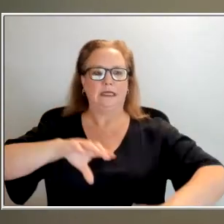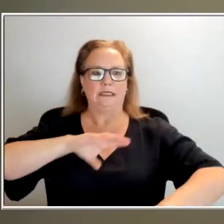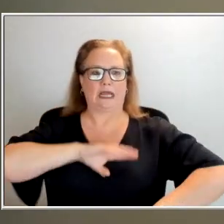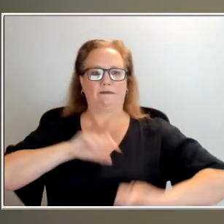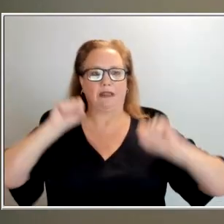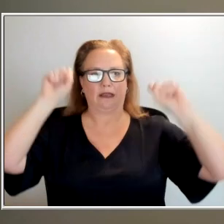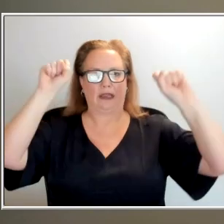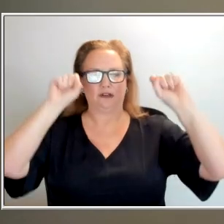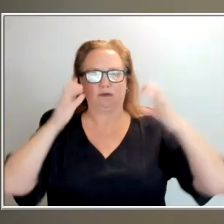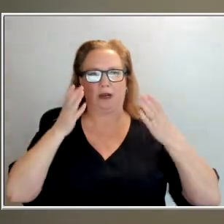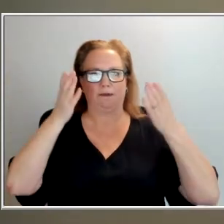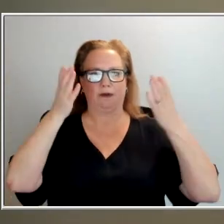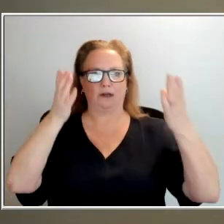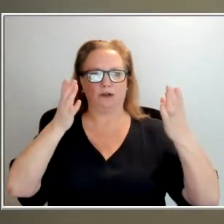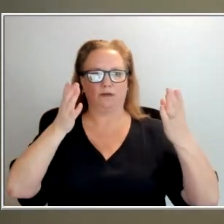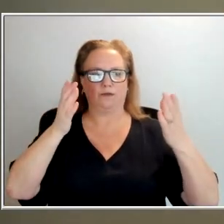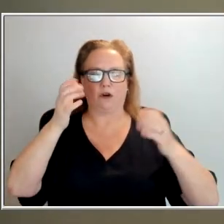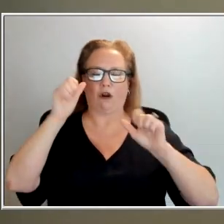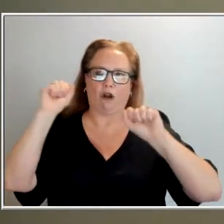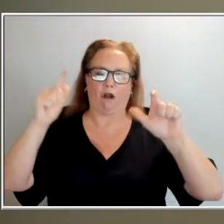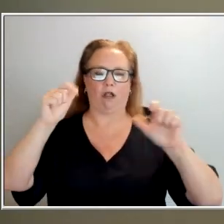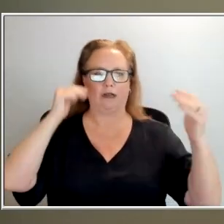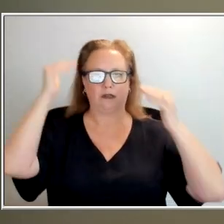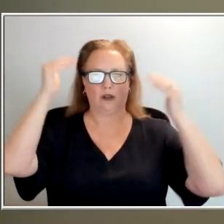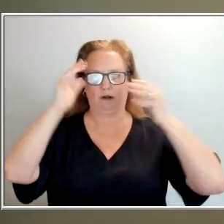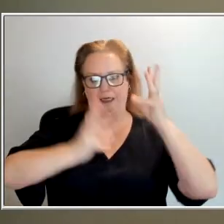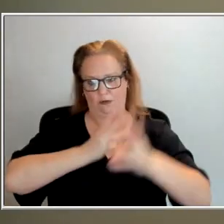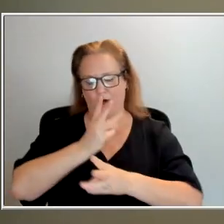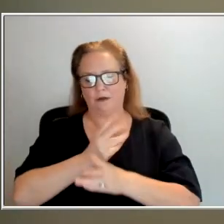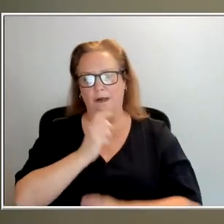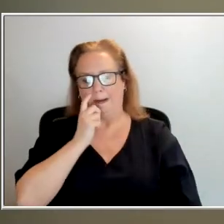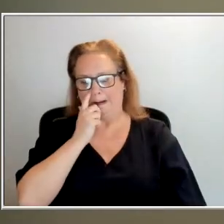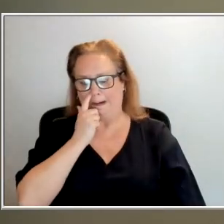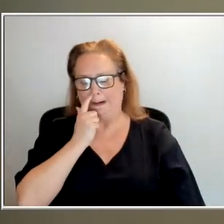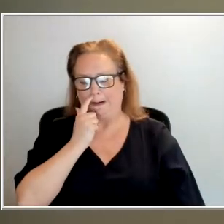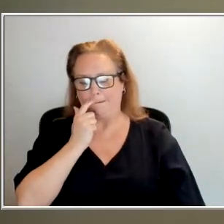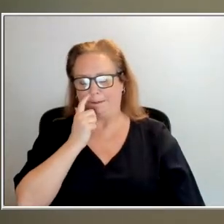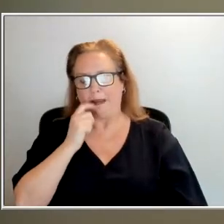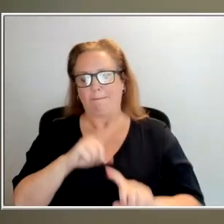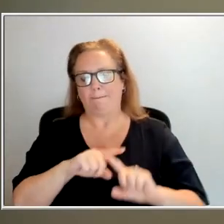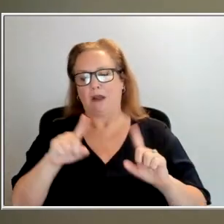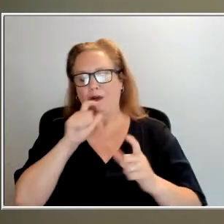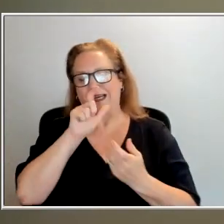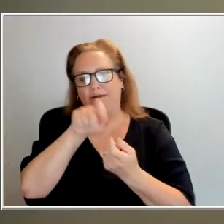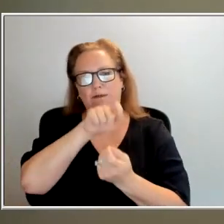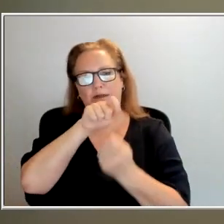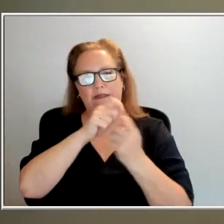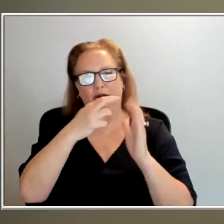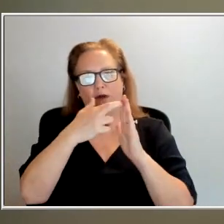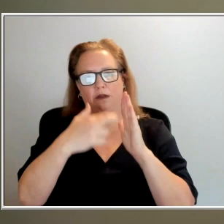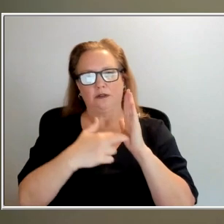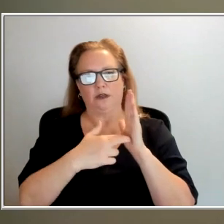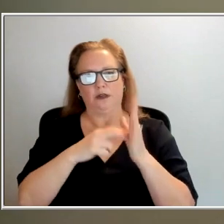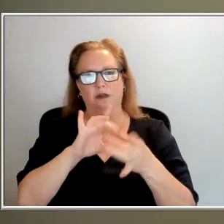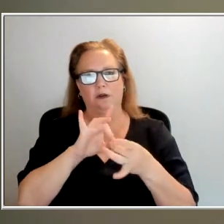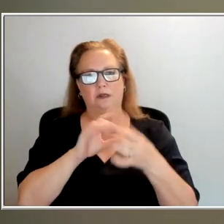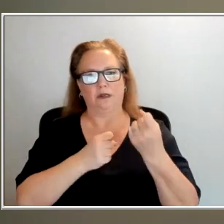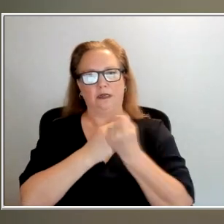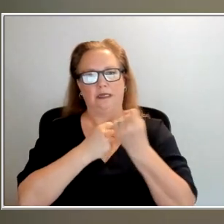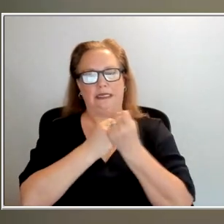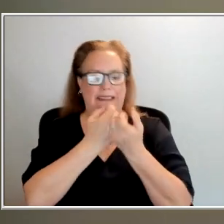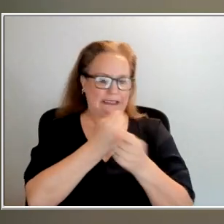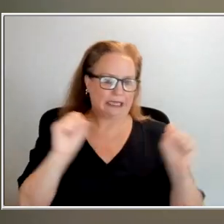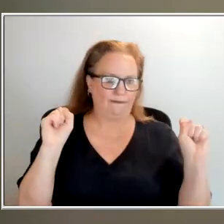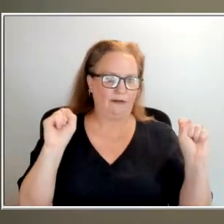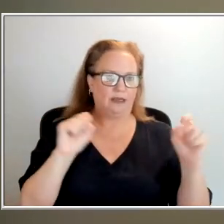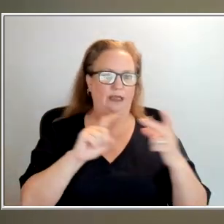exercise recommendations for every adult in the world. However, we didn't have specific guidelines reiterating the safety,